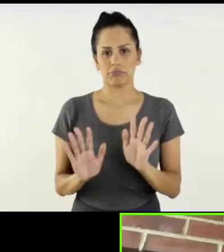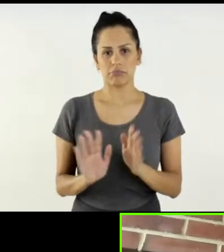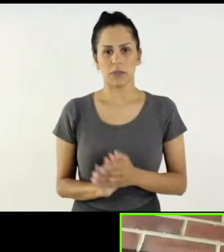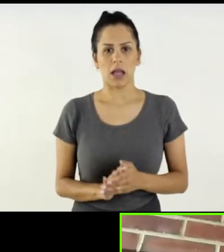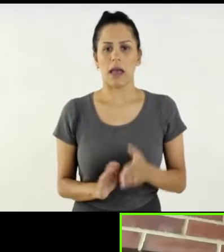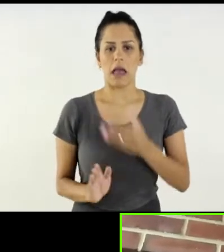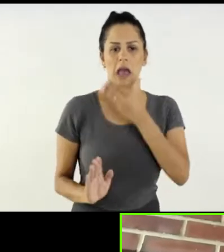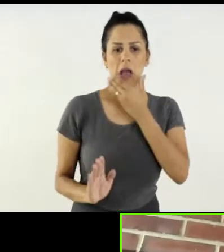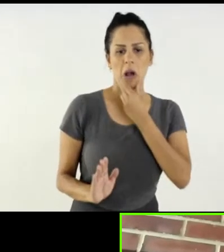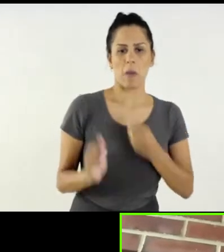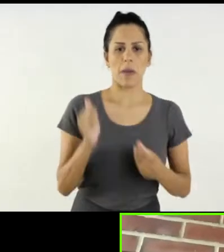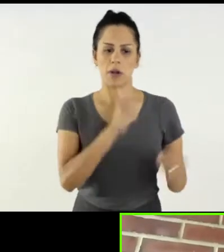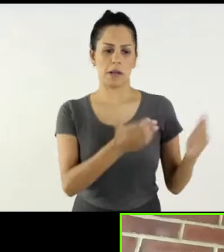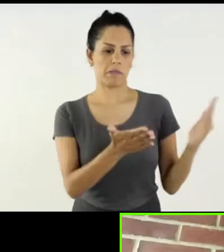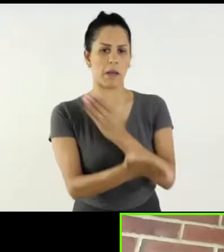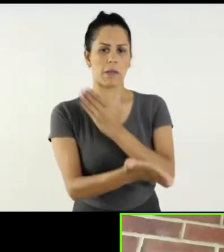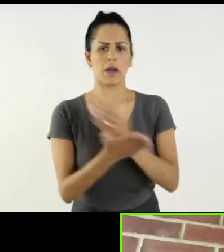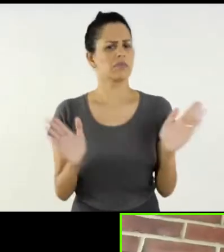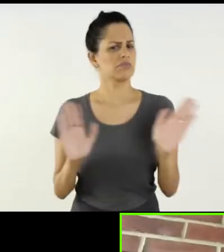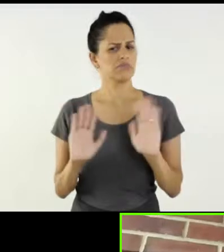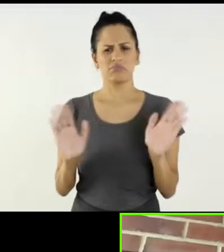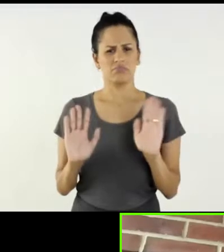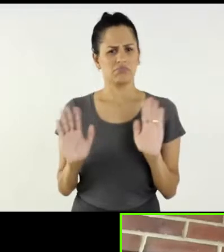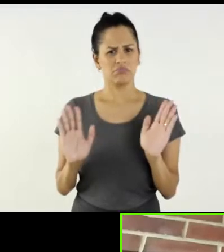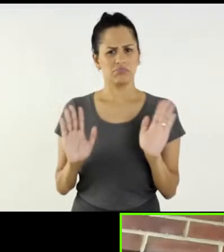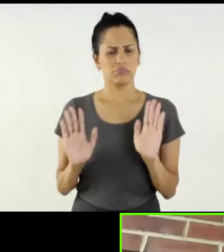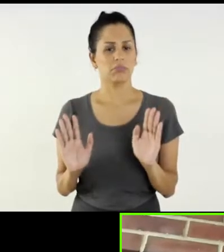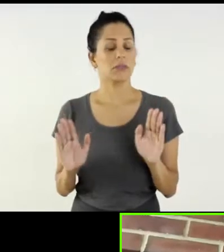Right, regarding the other question, an interrelated question,